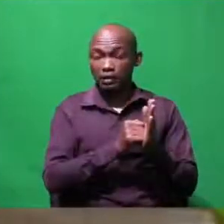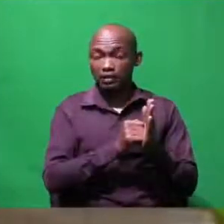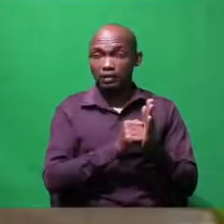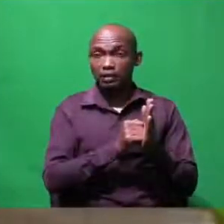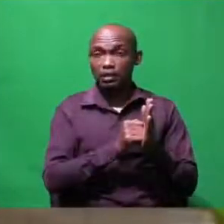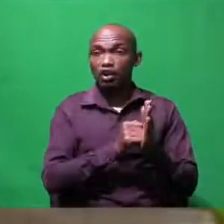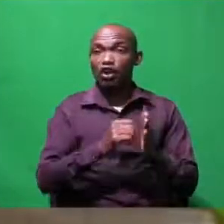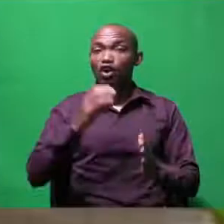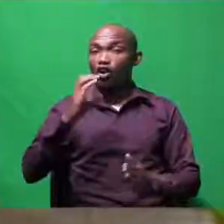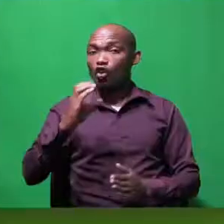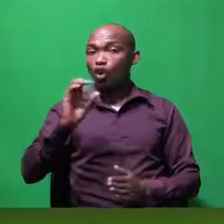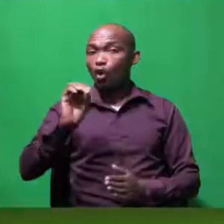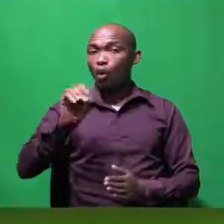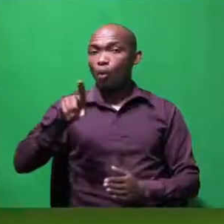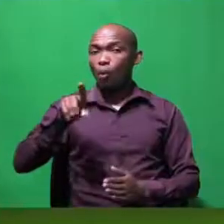compacted